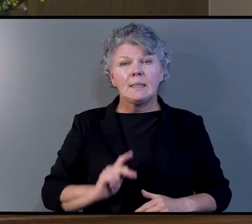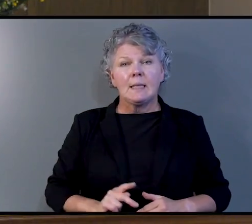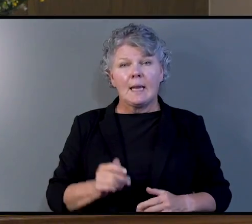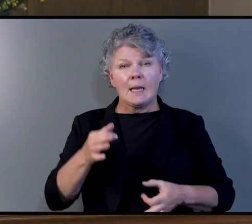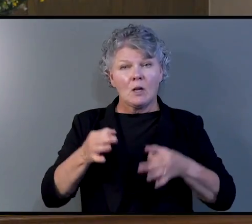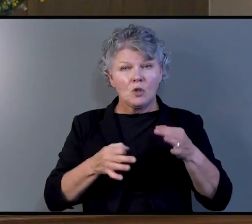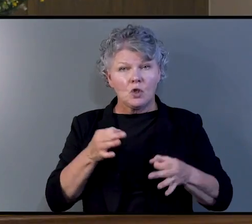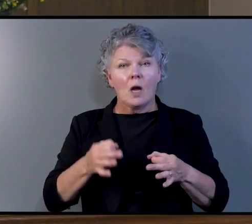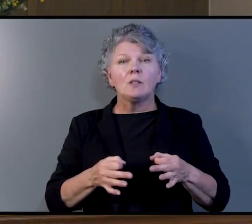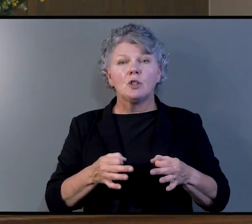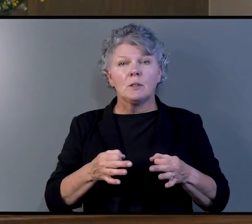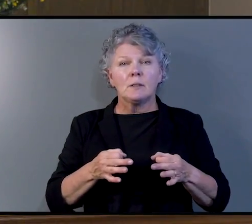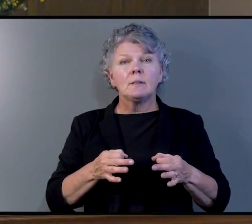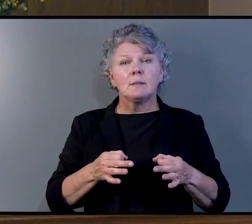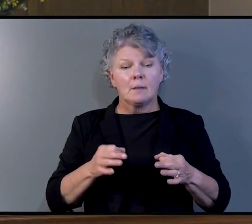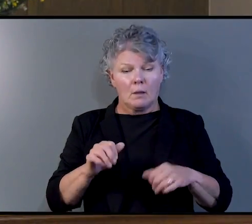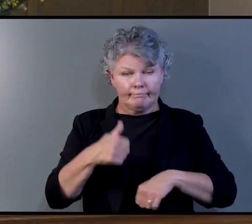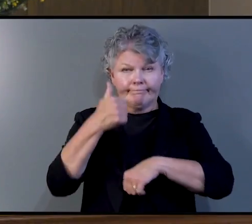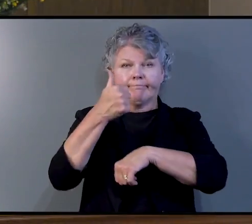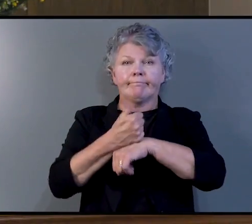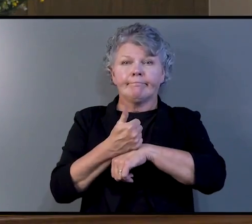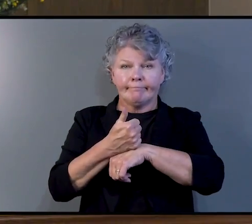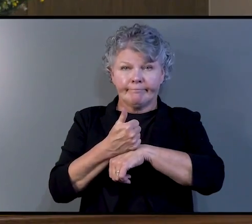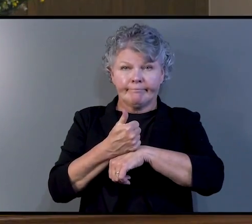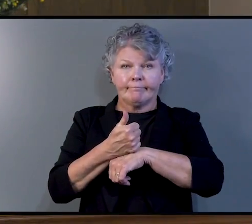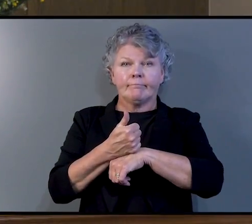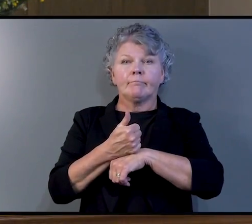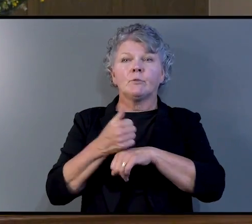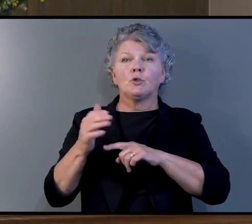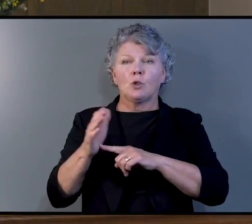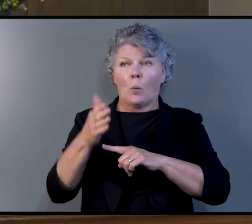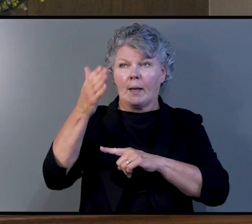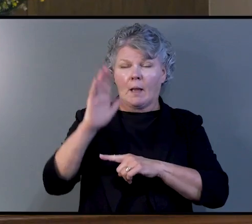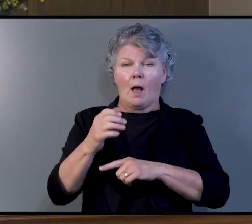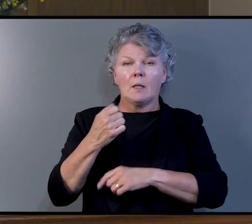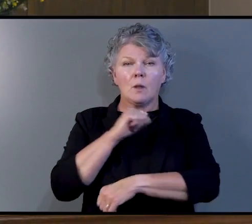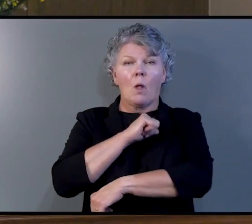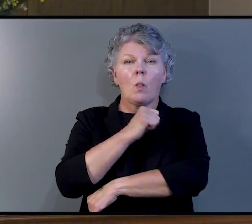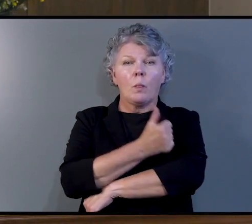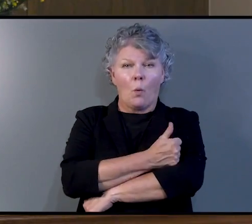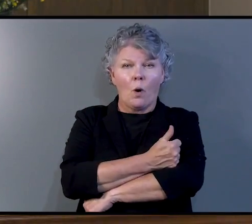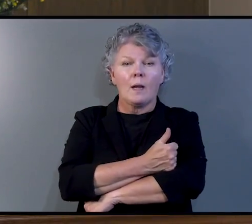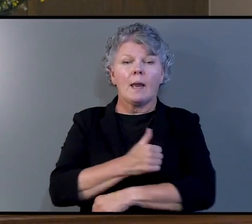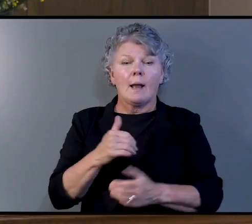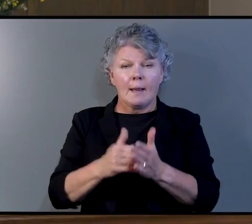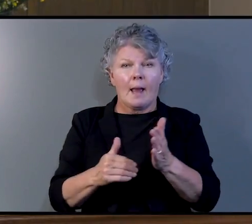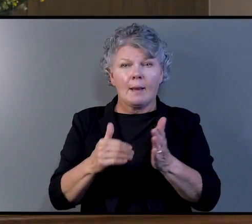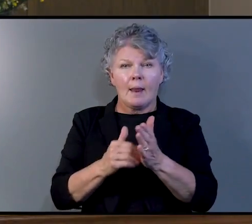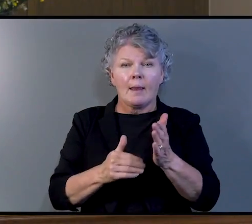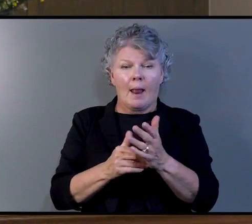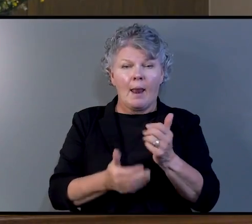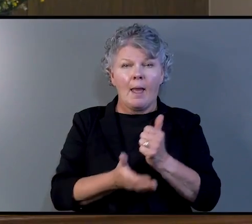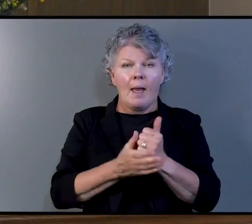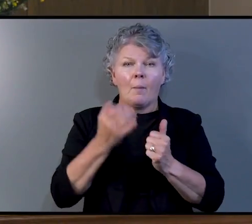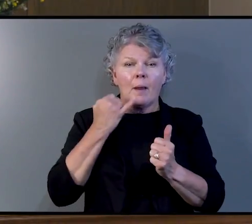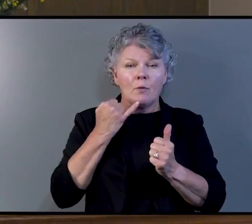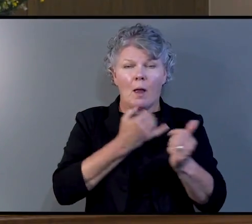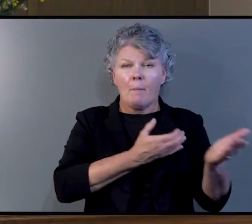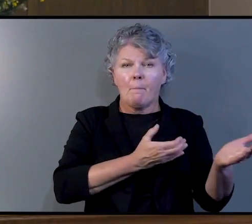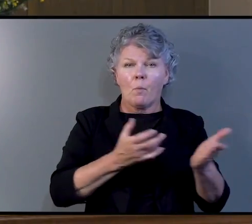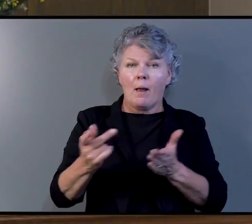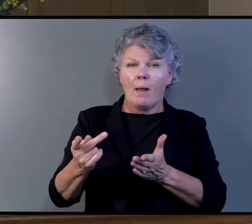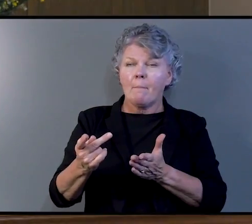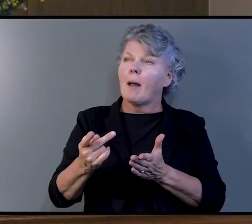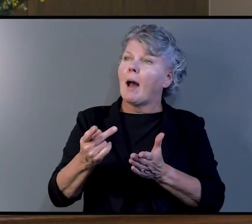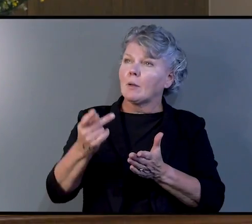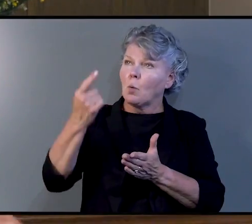and judges being raised up and wielding God's authority time and time again to help bring the Israelites back to the one true